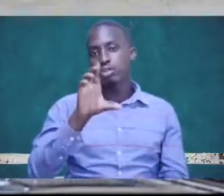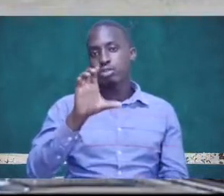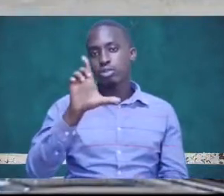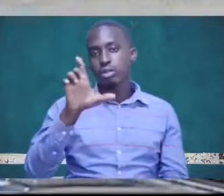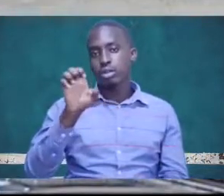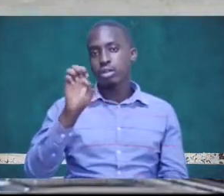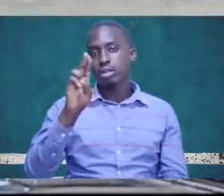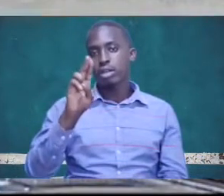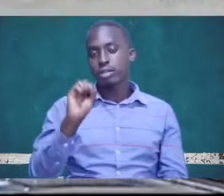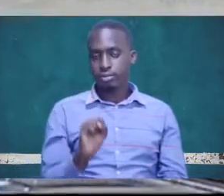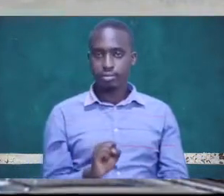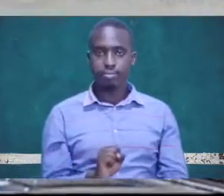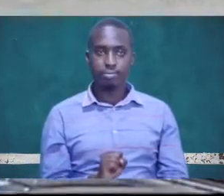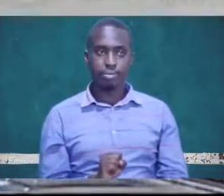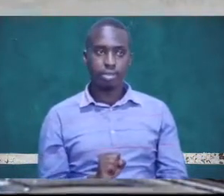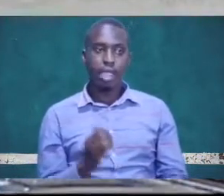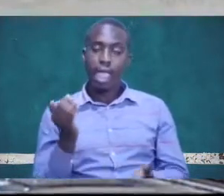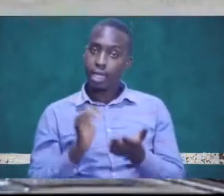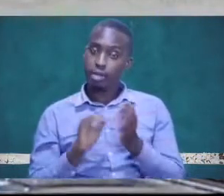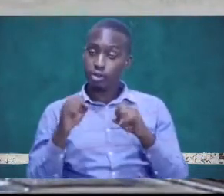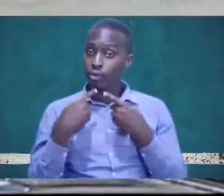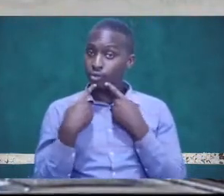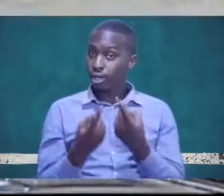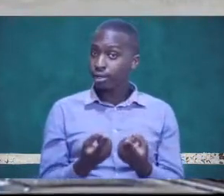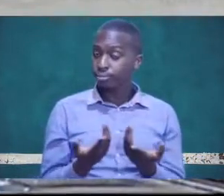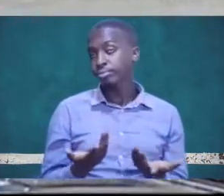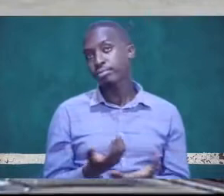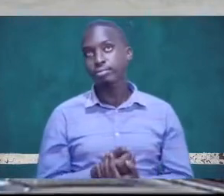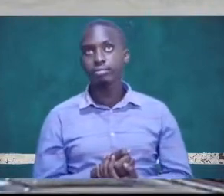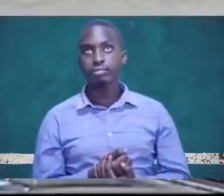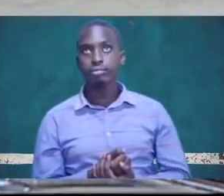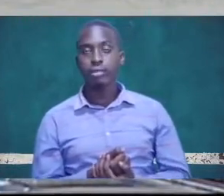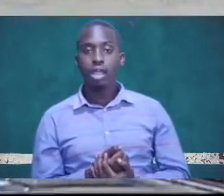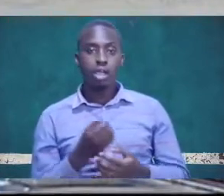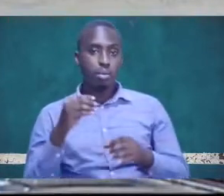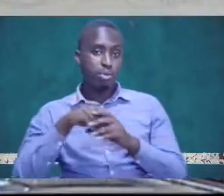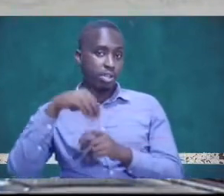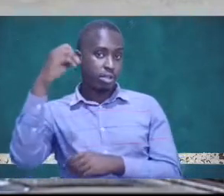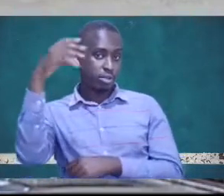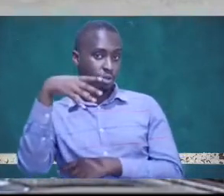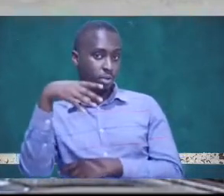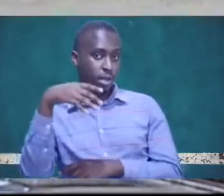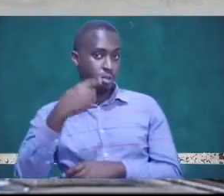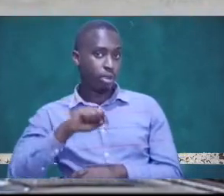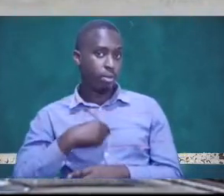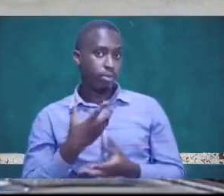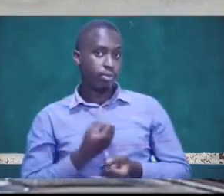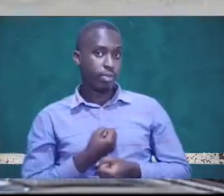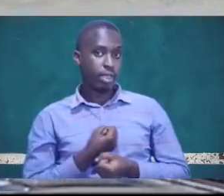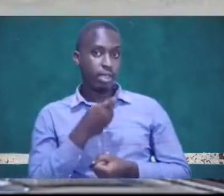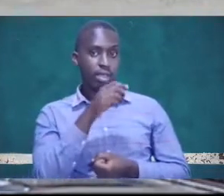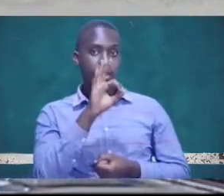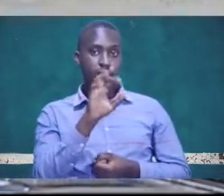is helium. Or again, you can say that into the sun, we have this fusion